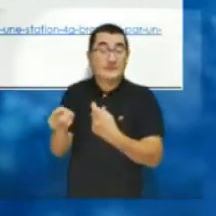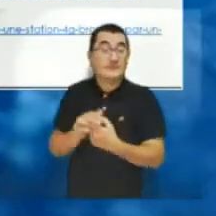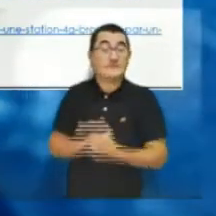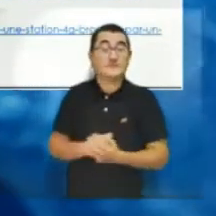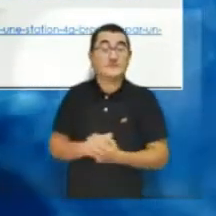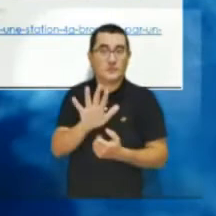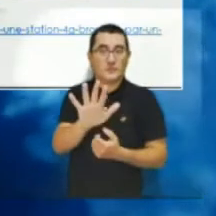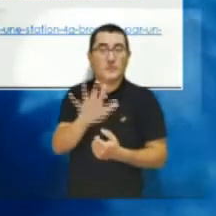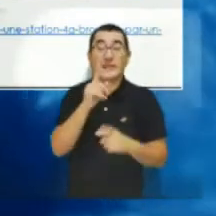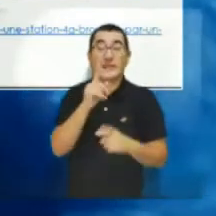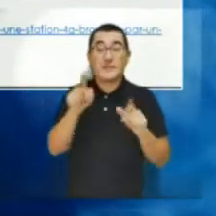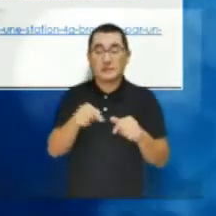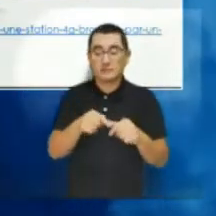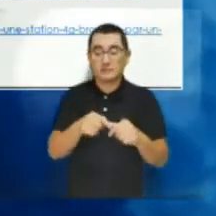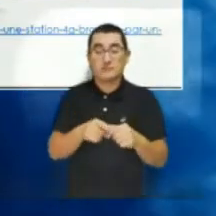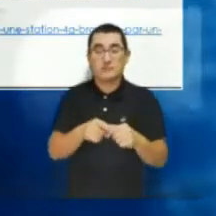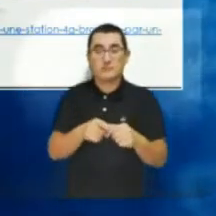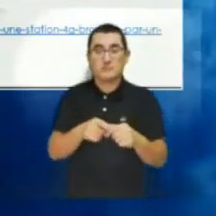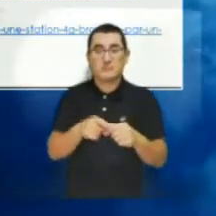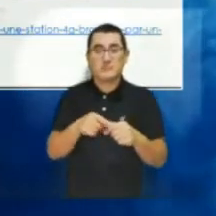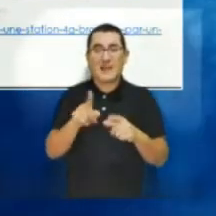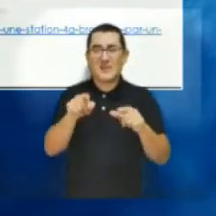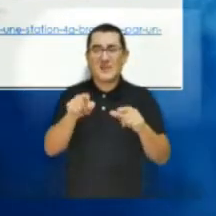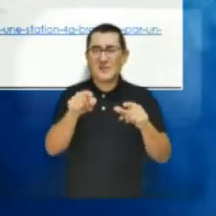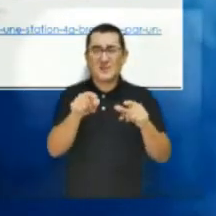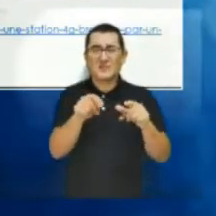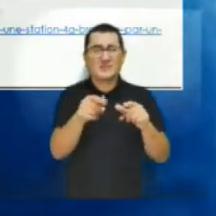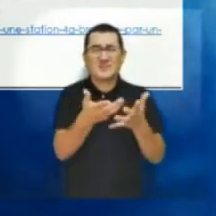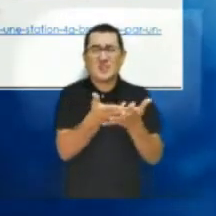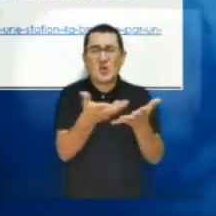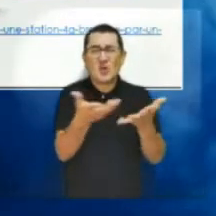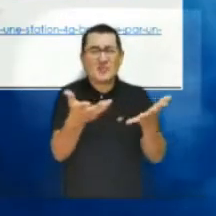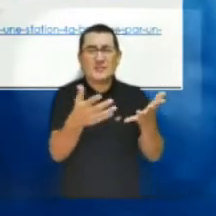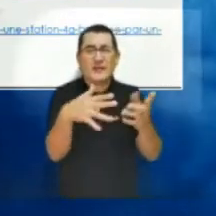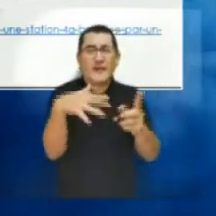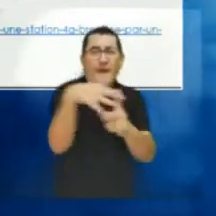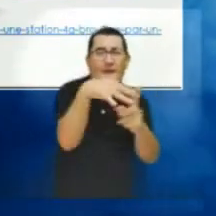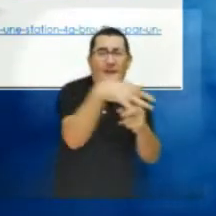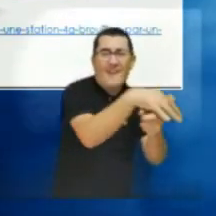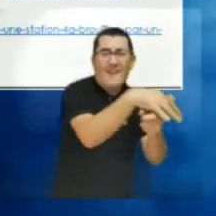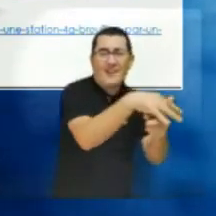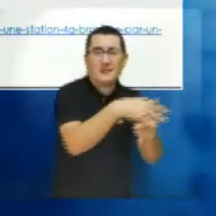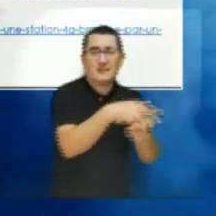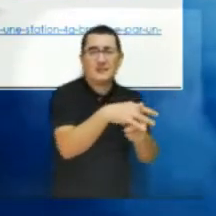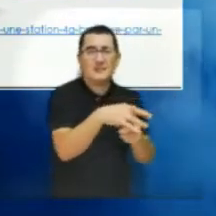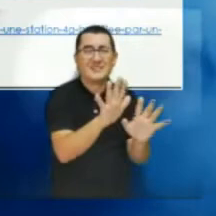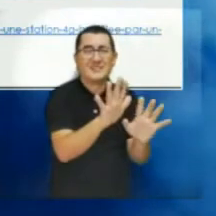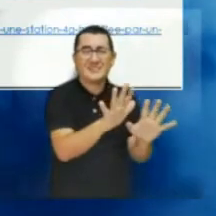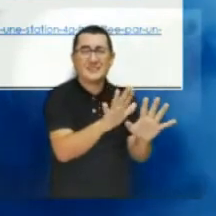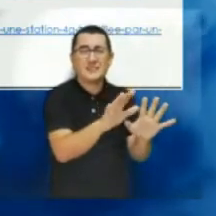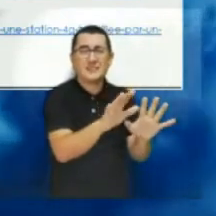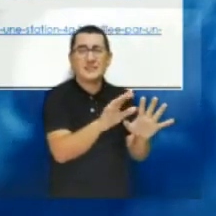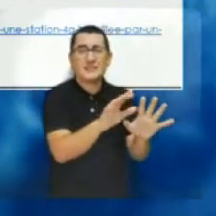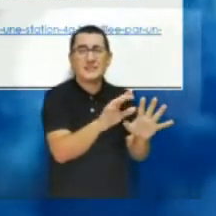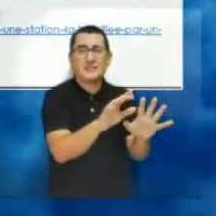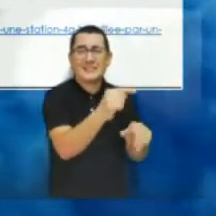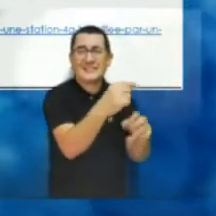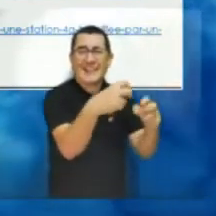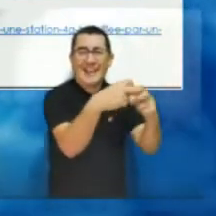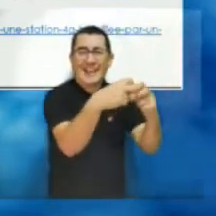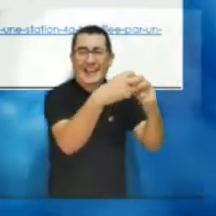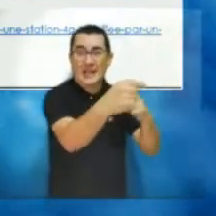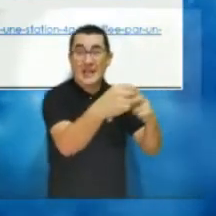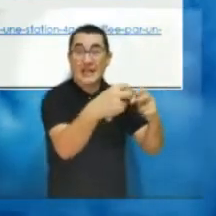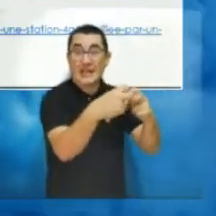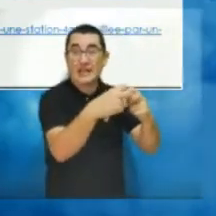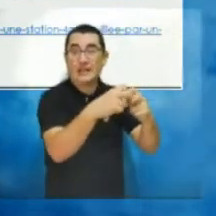also we have in our newsletter, we explain different cases. And unfortunately, it's only in French